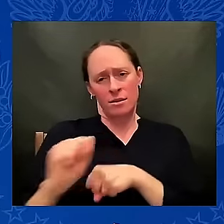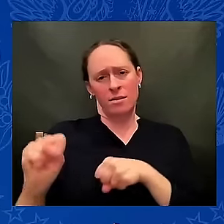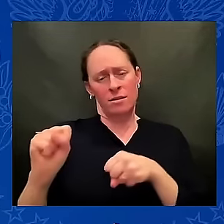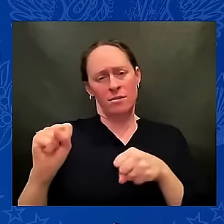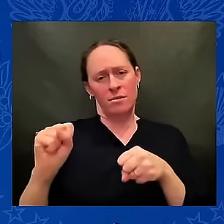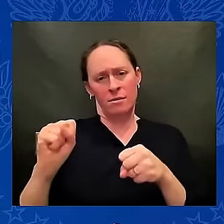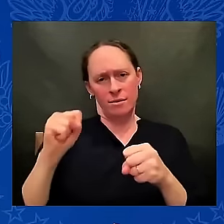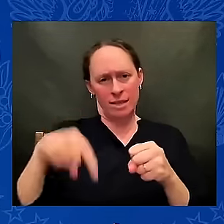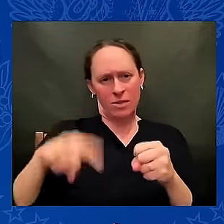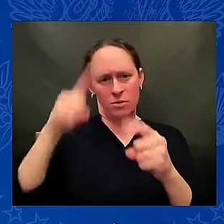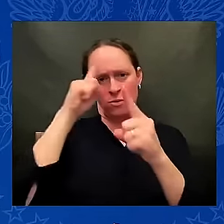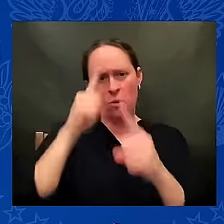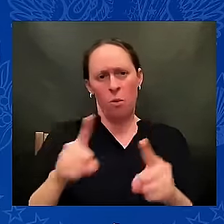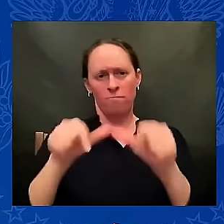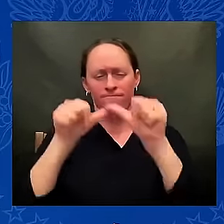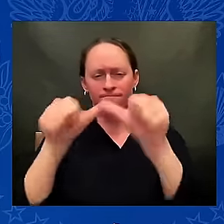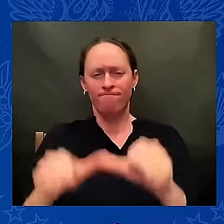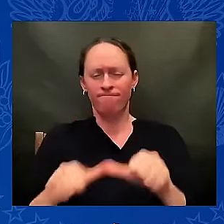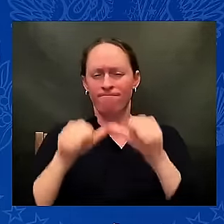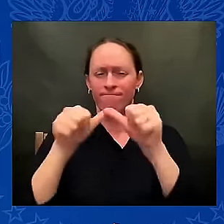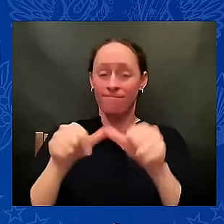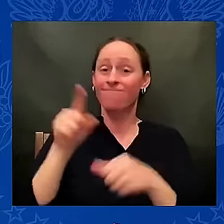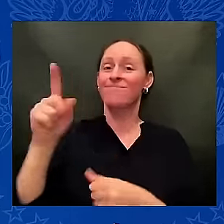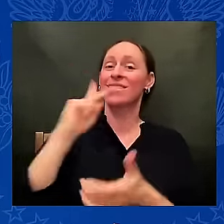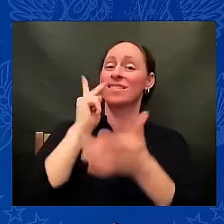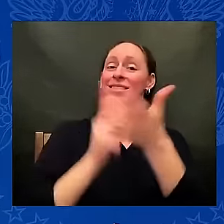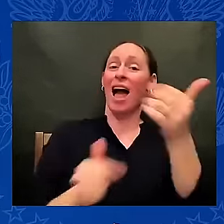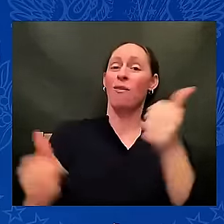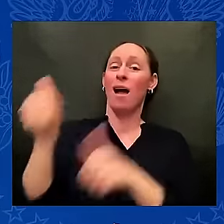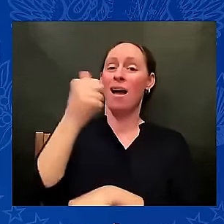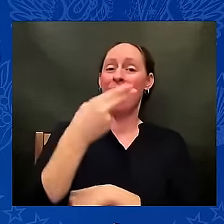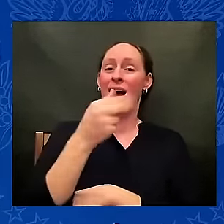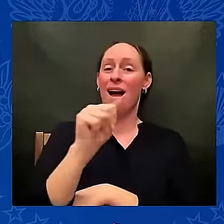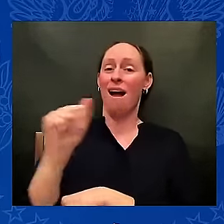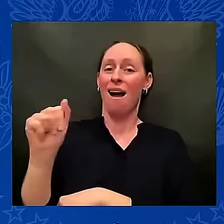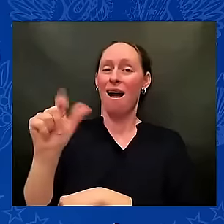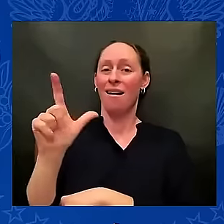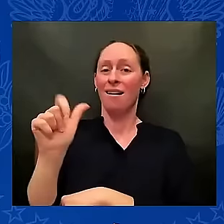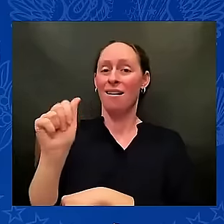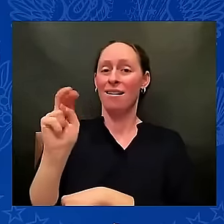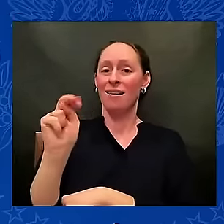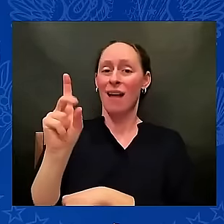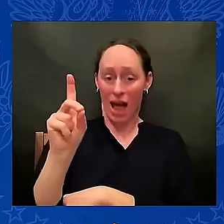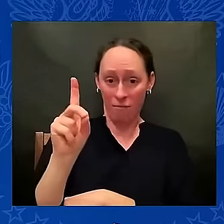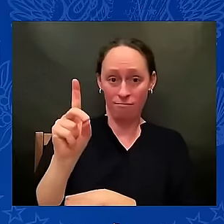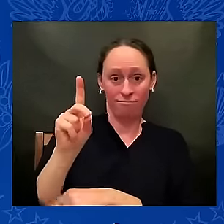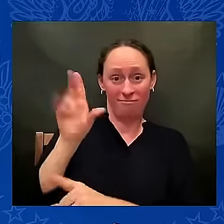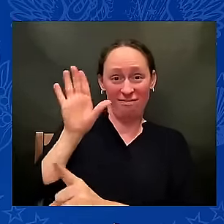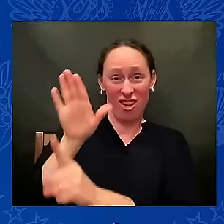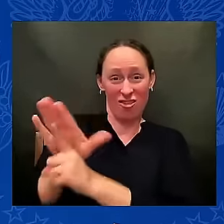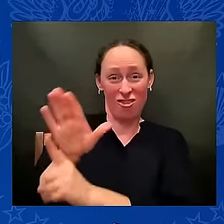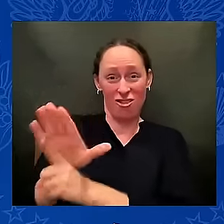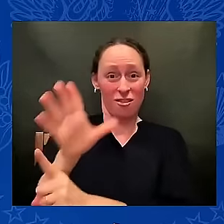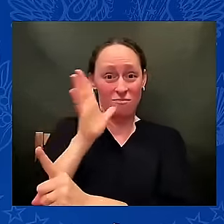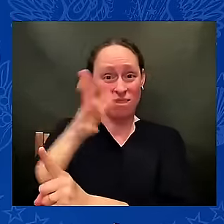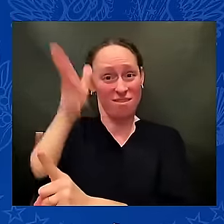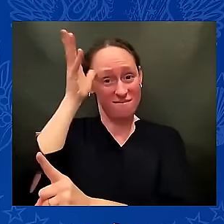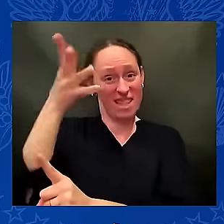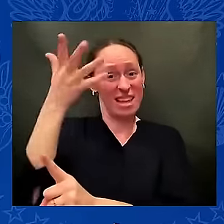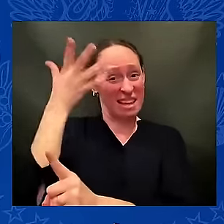schools. U.S. Interior Department, the same department that long ago oversaw federal Indian boarding school